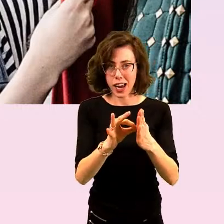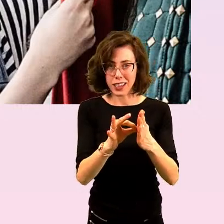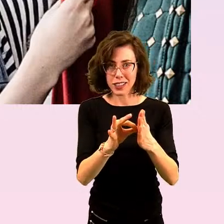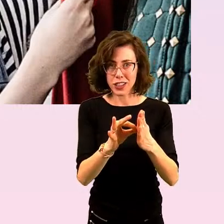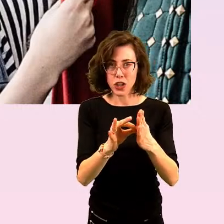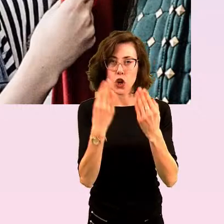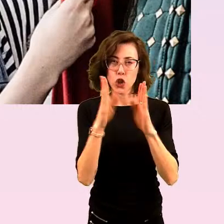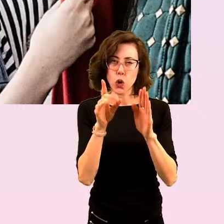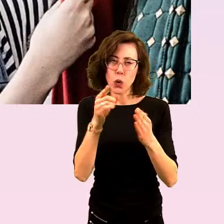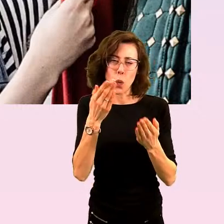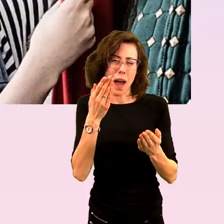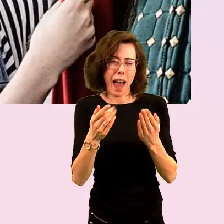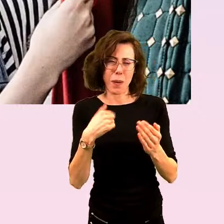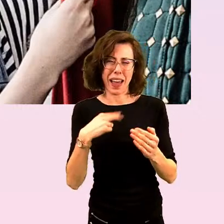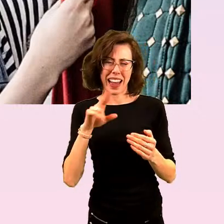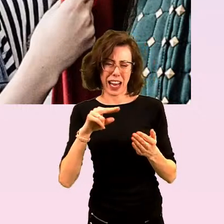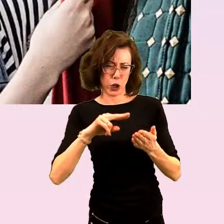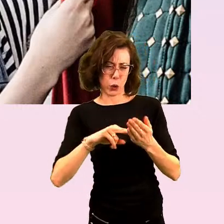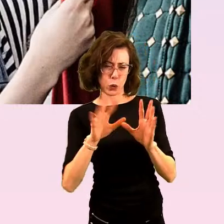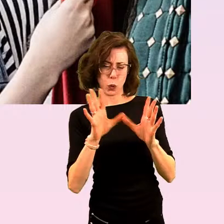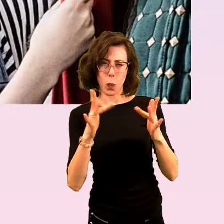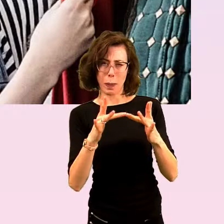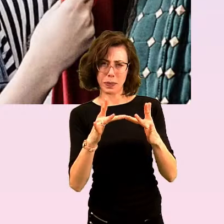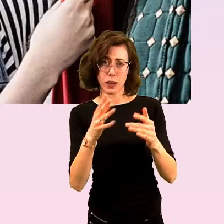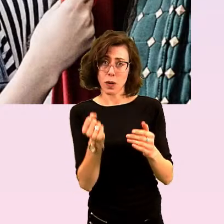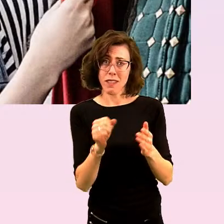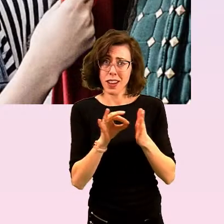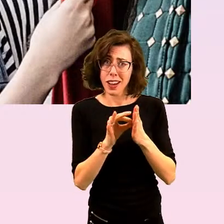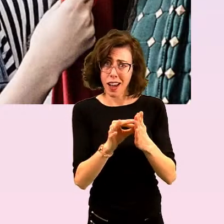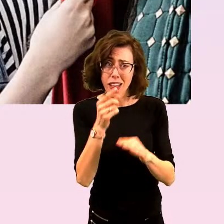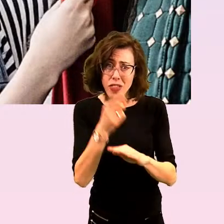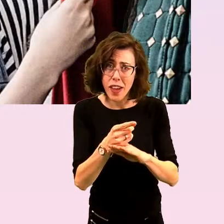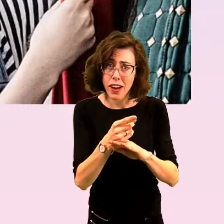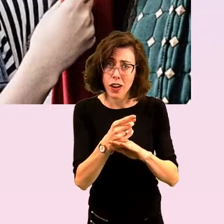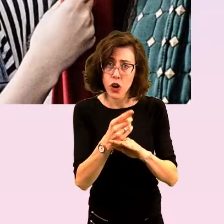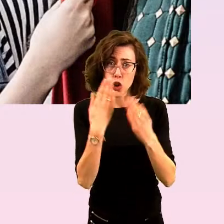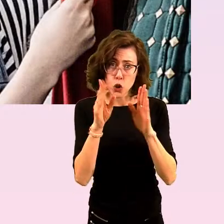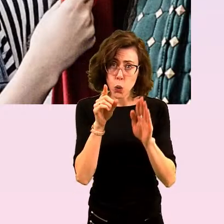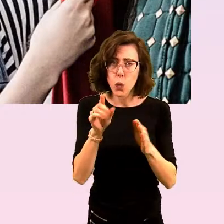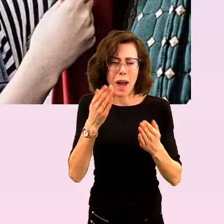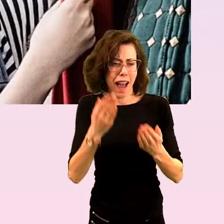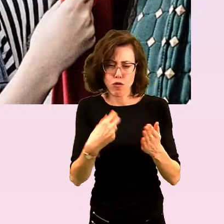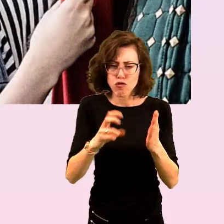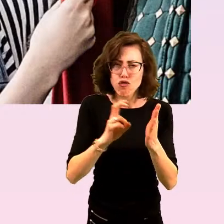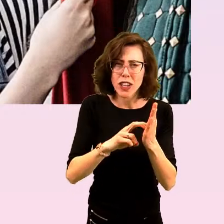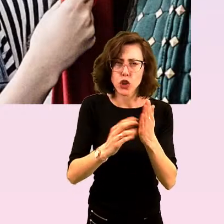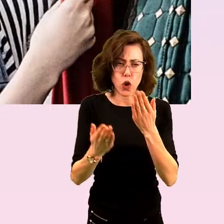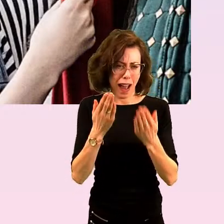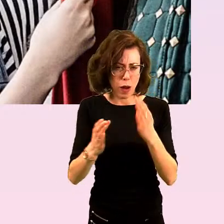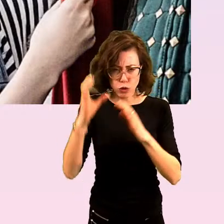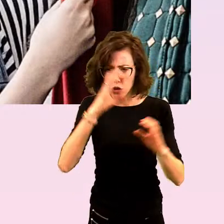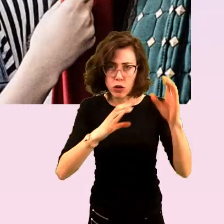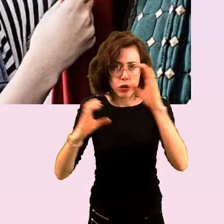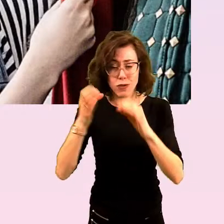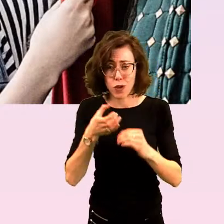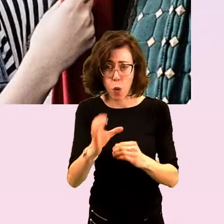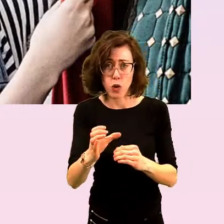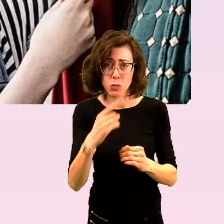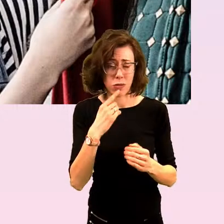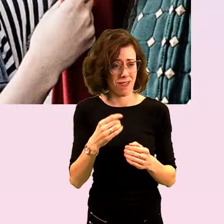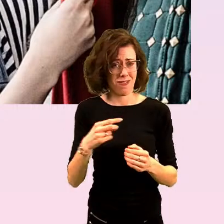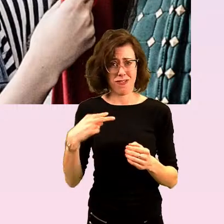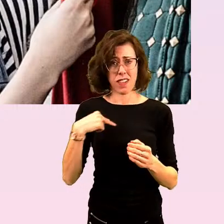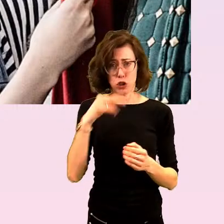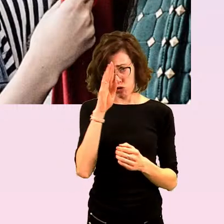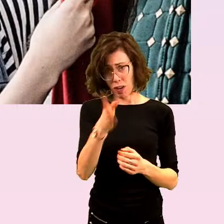can register, how you can search for the course that you might like to do. And it's relatively straightforward. We've been